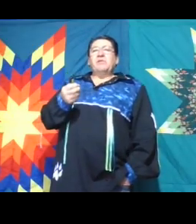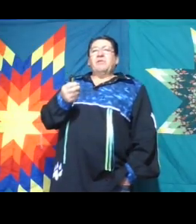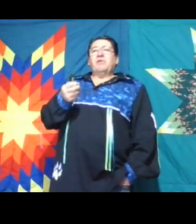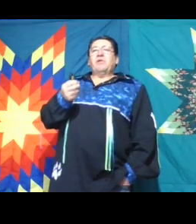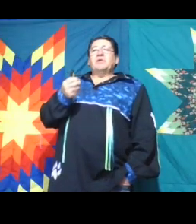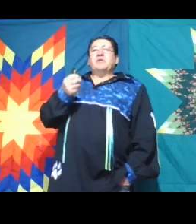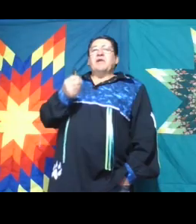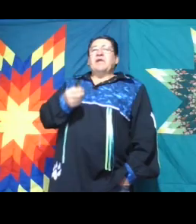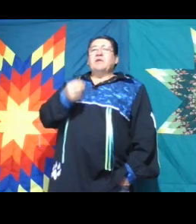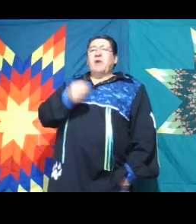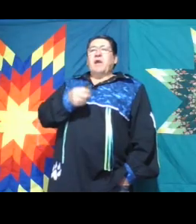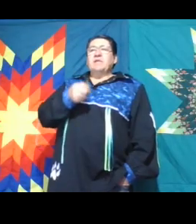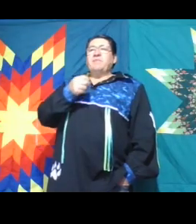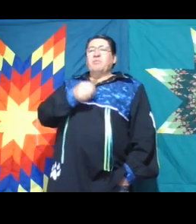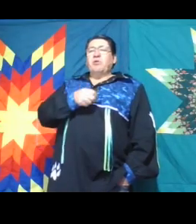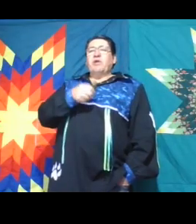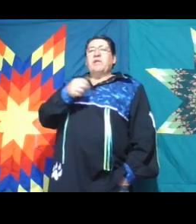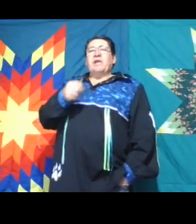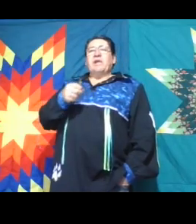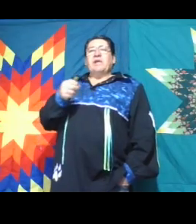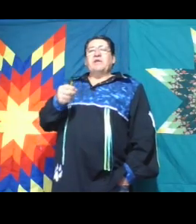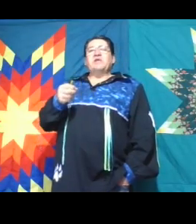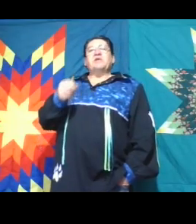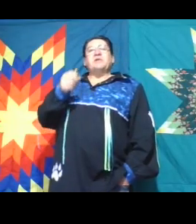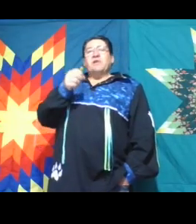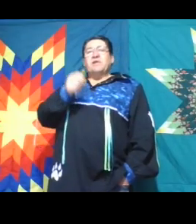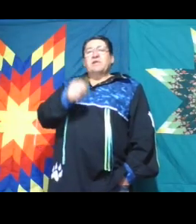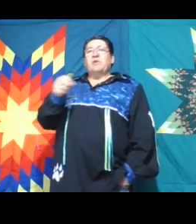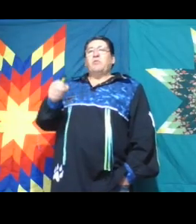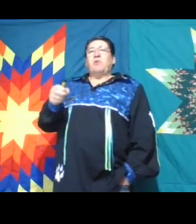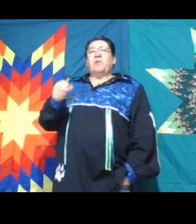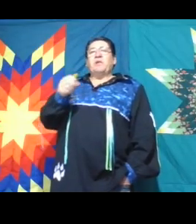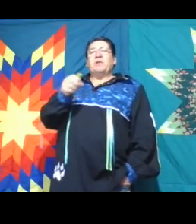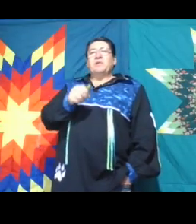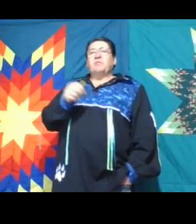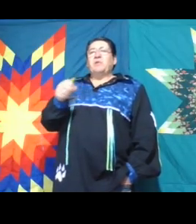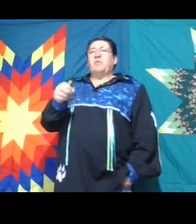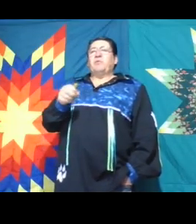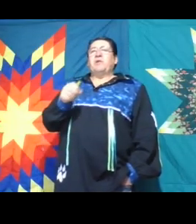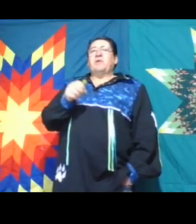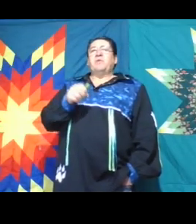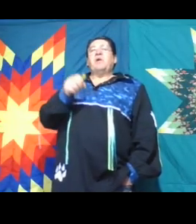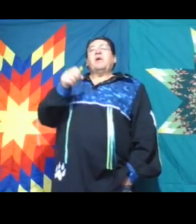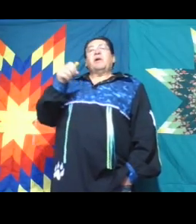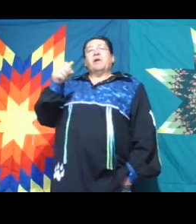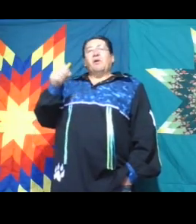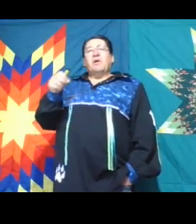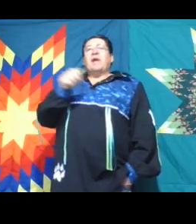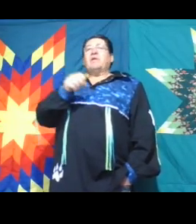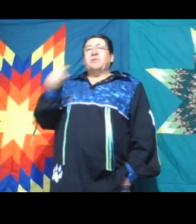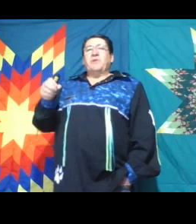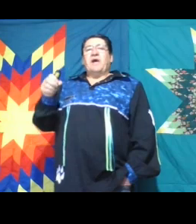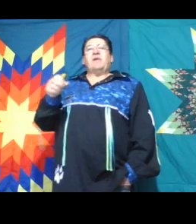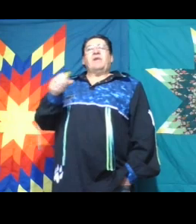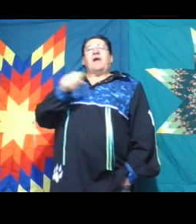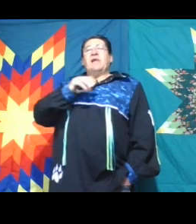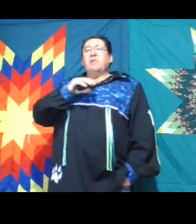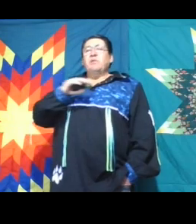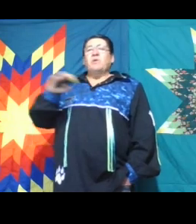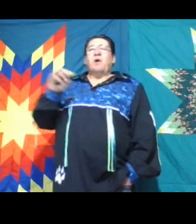direction so he could translate from Cree to English. So this is what you want me to do. This is what you want me to do. Okay, I'll do